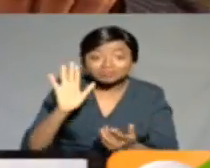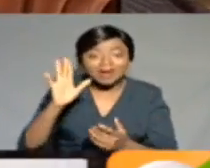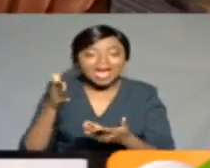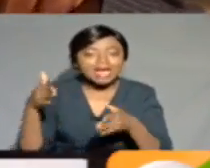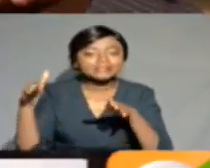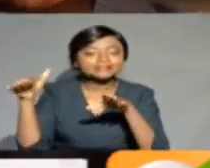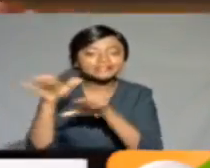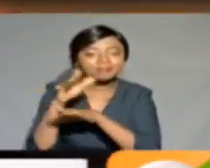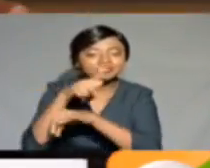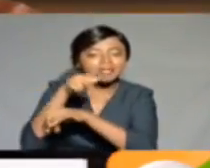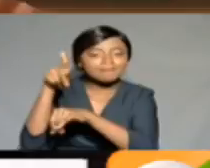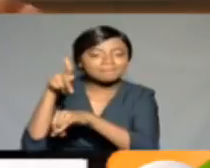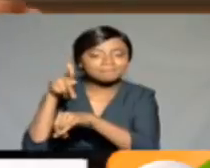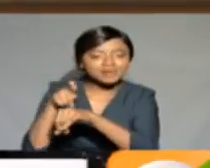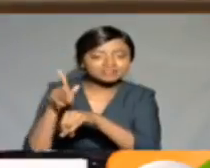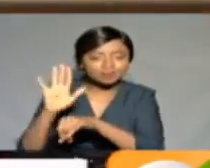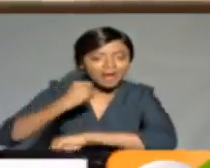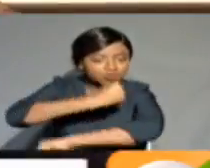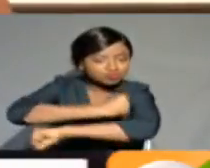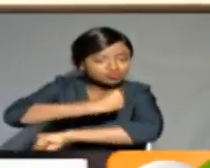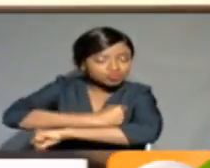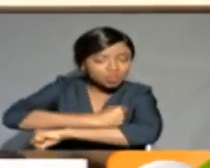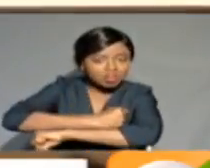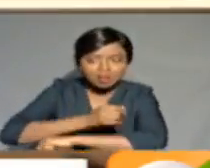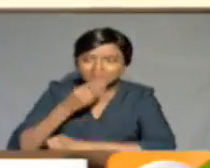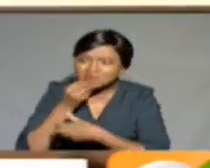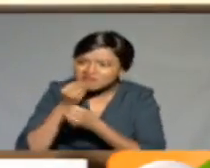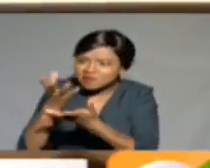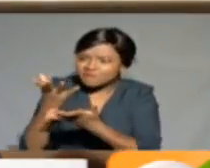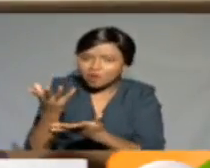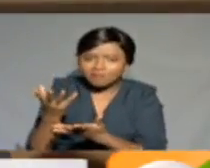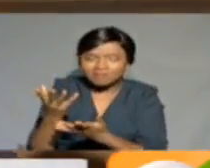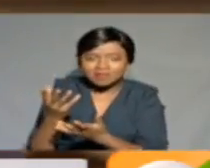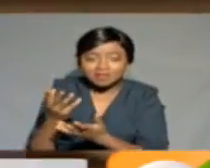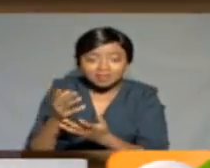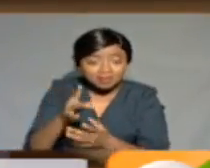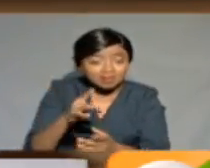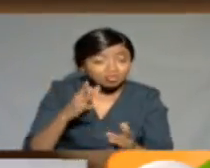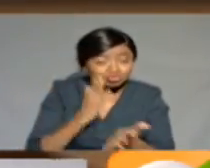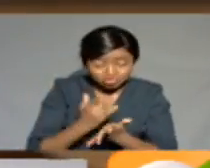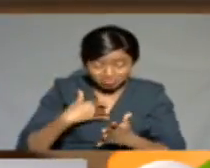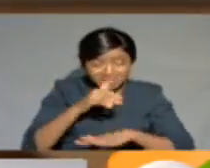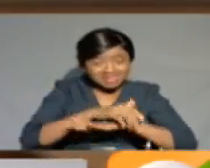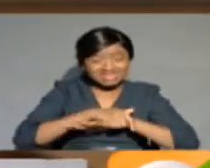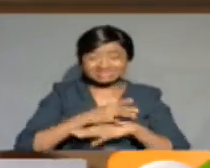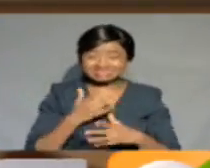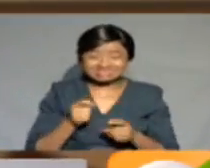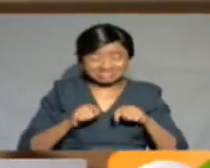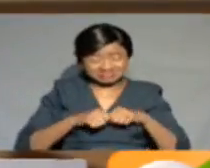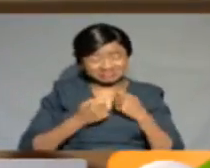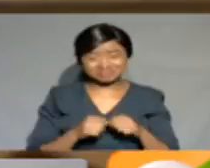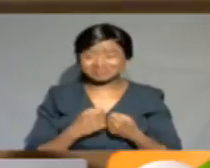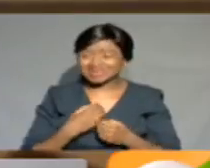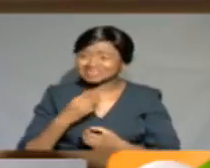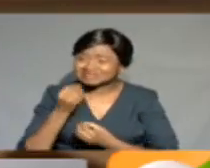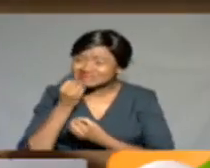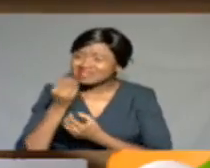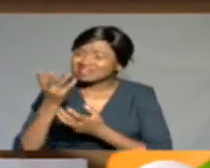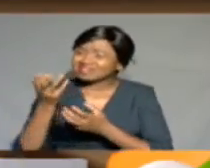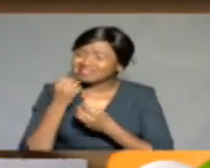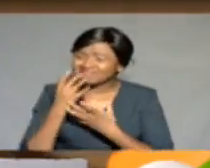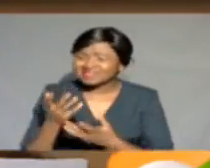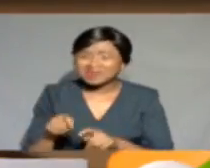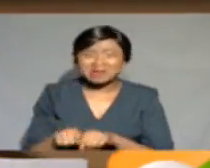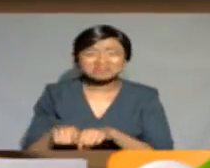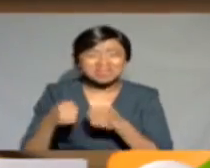deputy principal of the school. And with my village broken English, I could not sustain that report